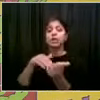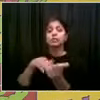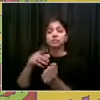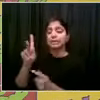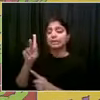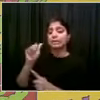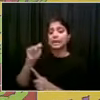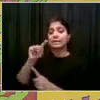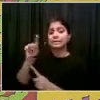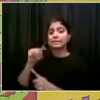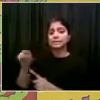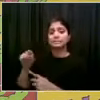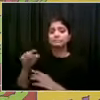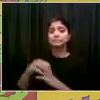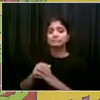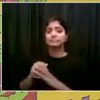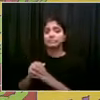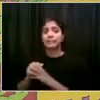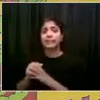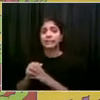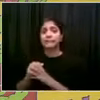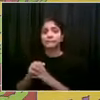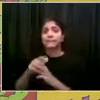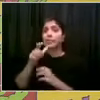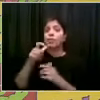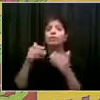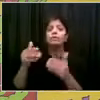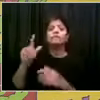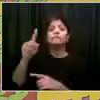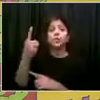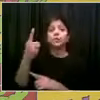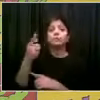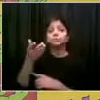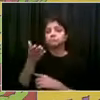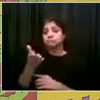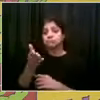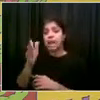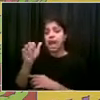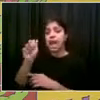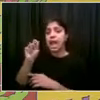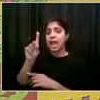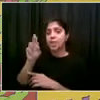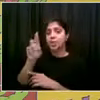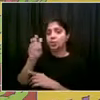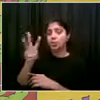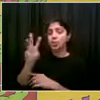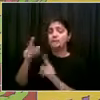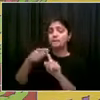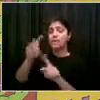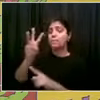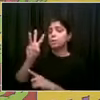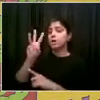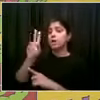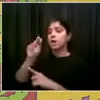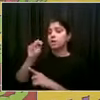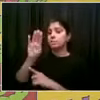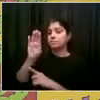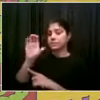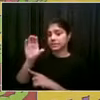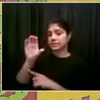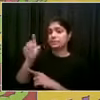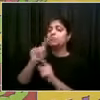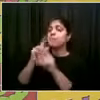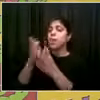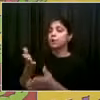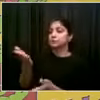Good morning, hope you can hear me. I'm actually outside of Gracie Mansion right now where there are a couple of hundred members of the fire